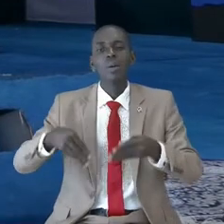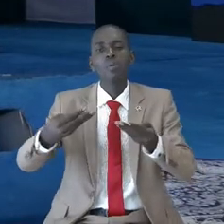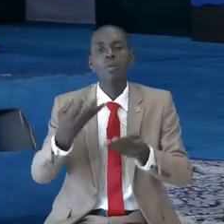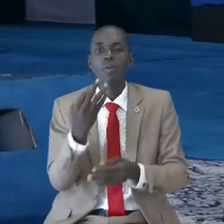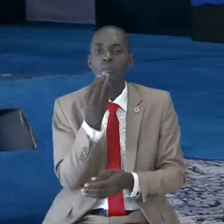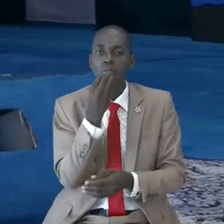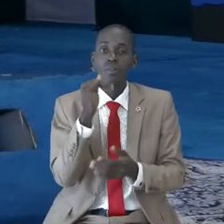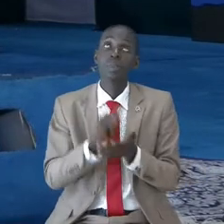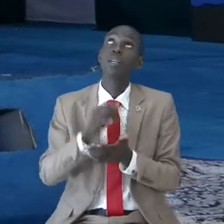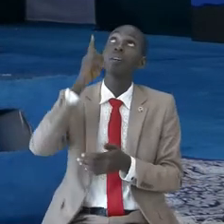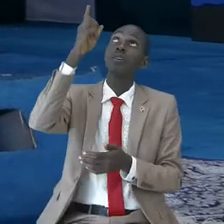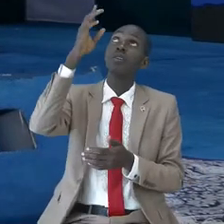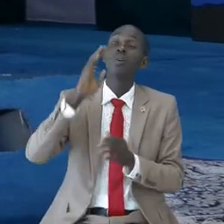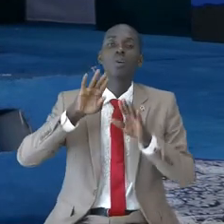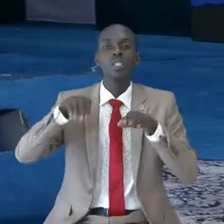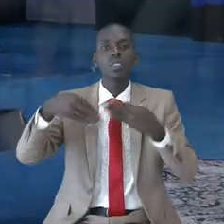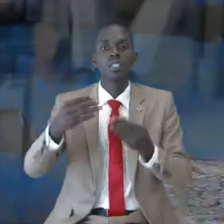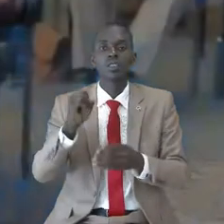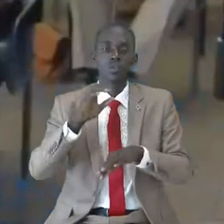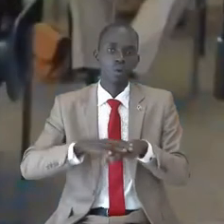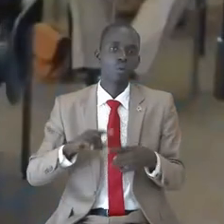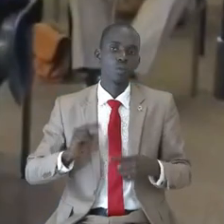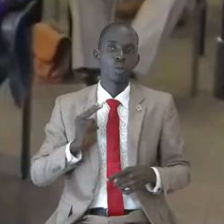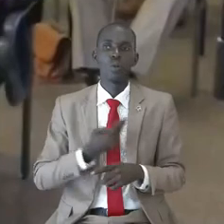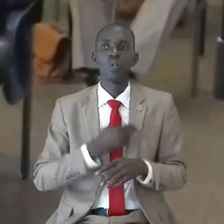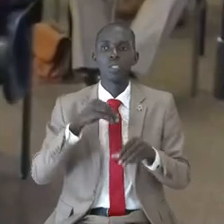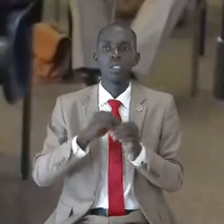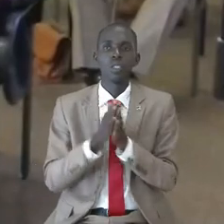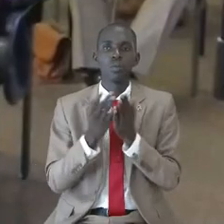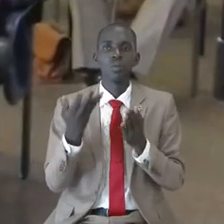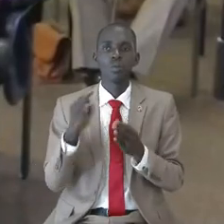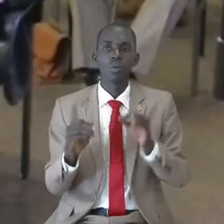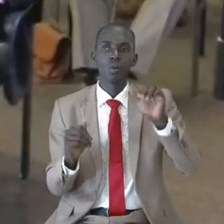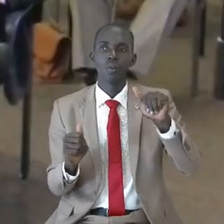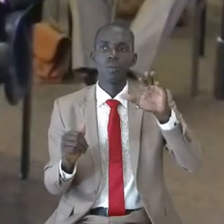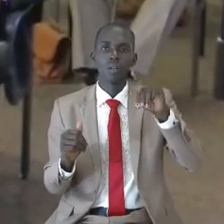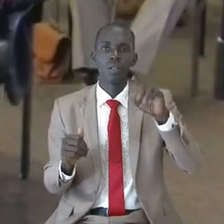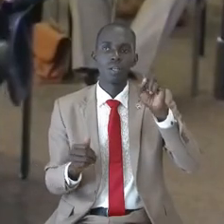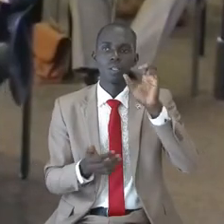God gives unto us. In Acts chapter 27,